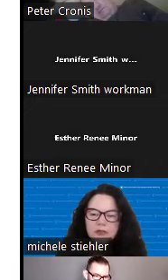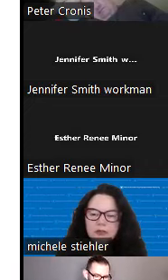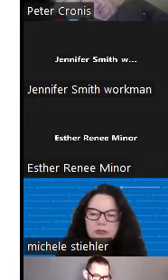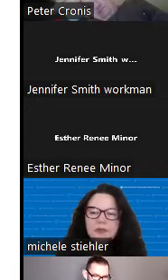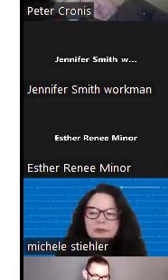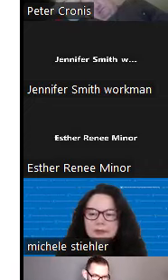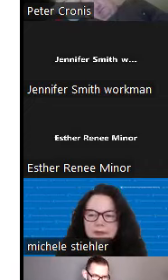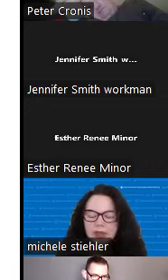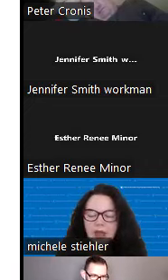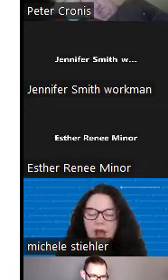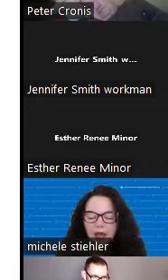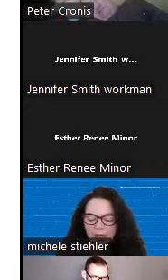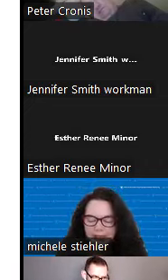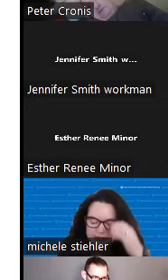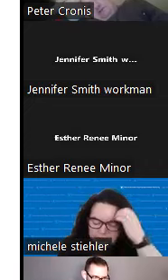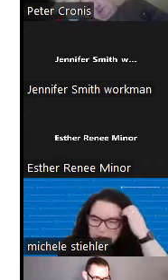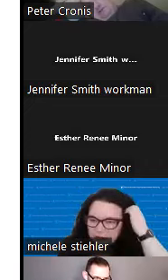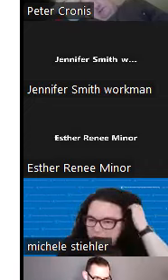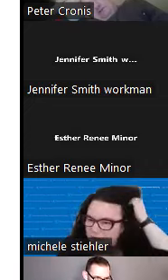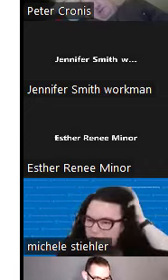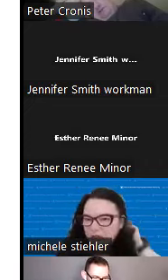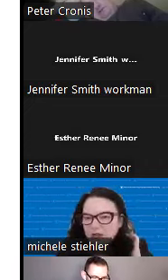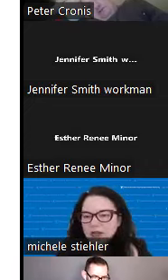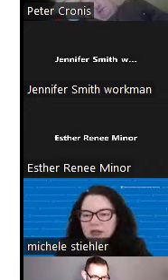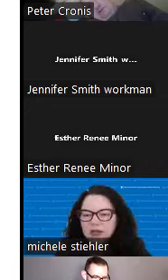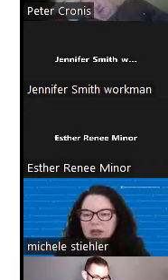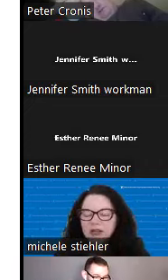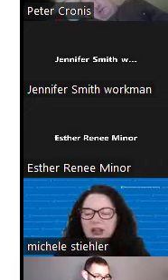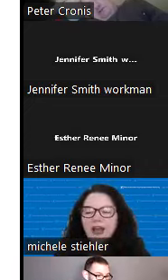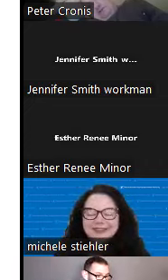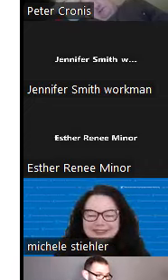nothing different was happening. And I didn't even get a response to my complaint.